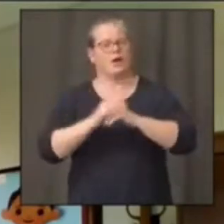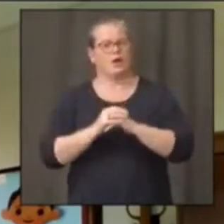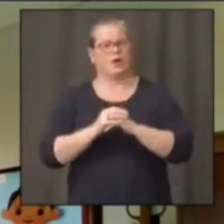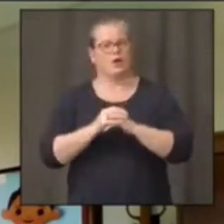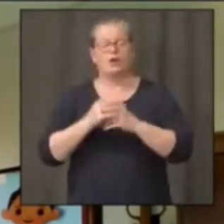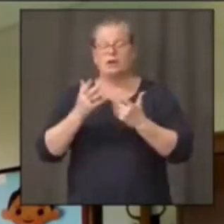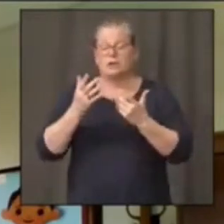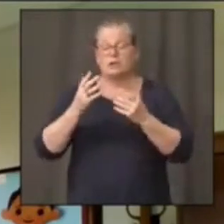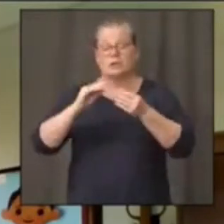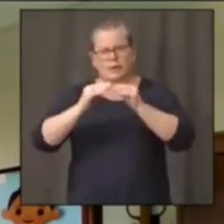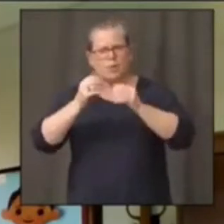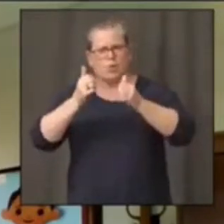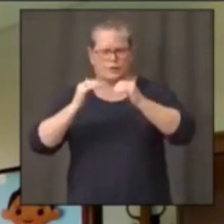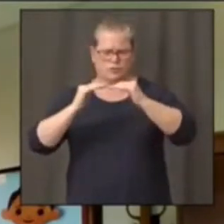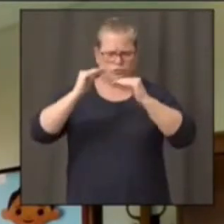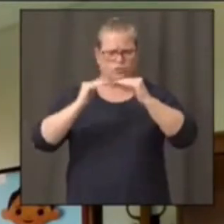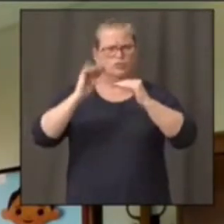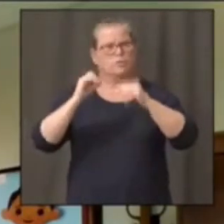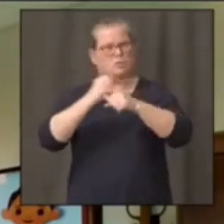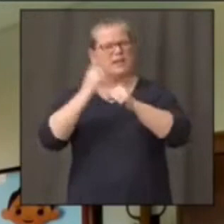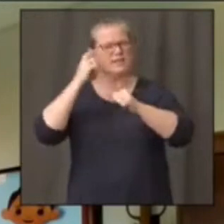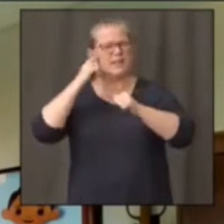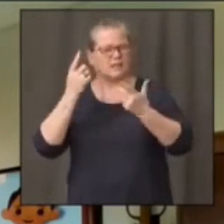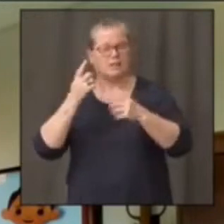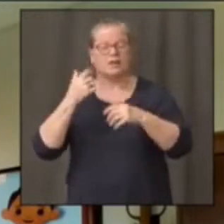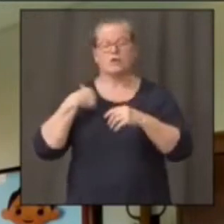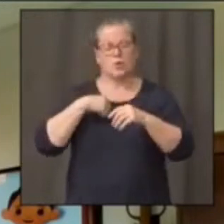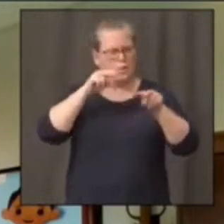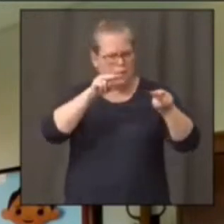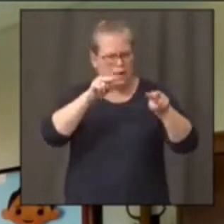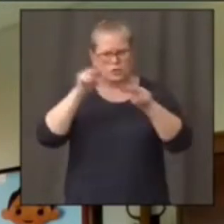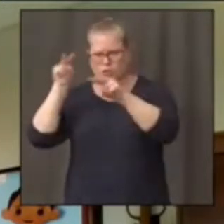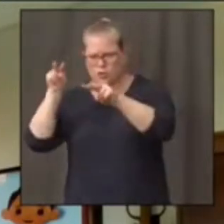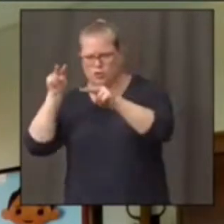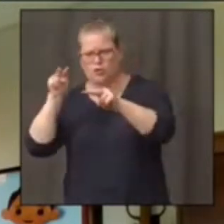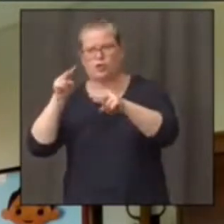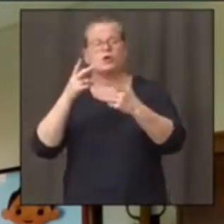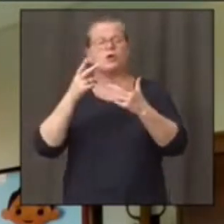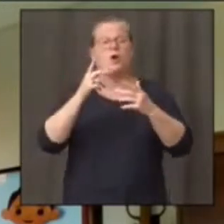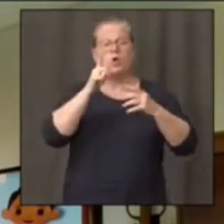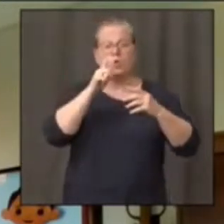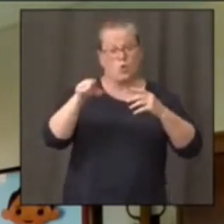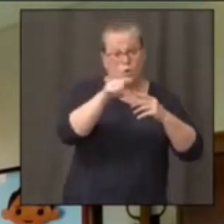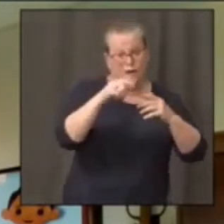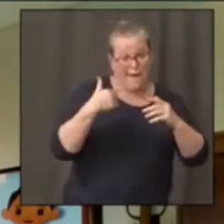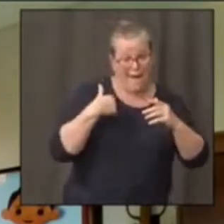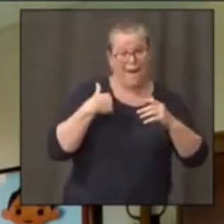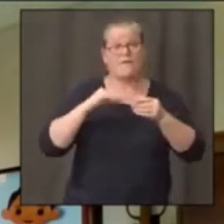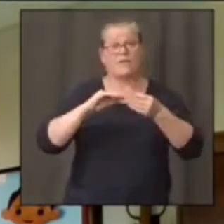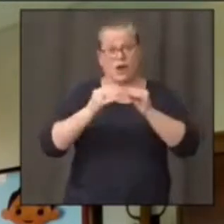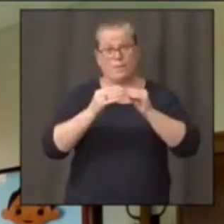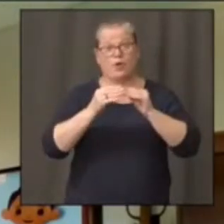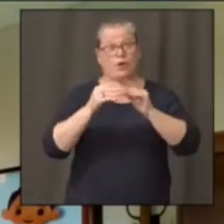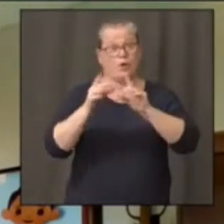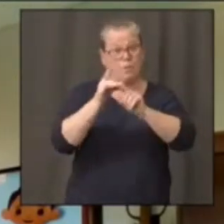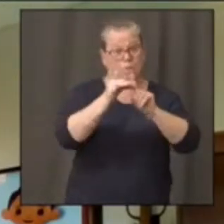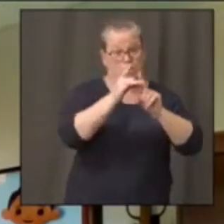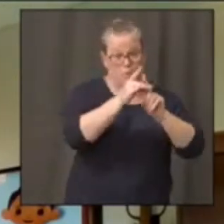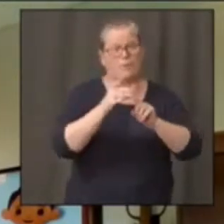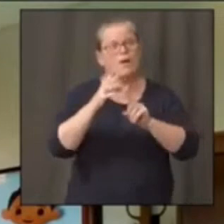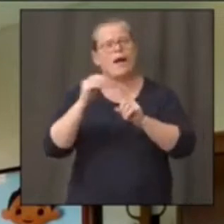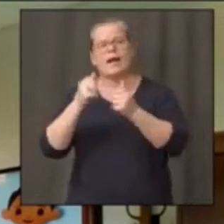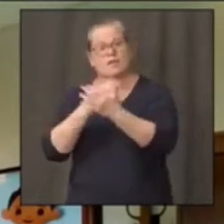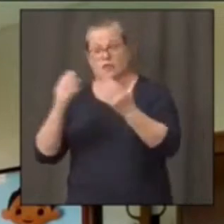about COVID. I think those are the two things that influence our decisions. So as the more we learn, the more we are informed about the